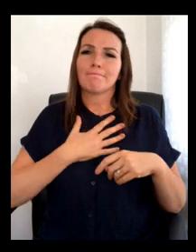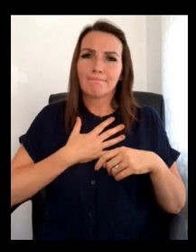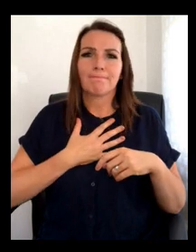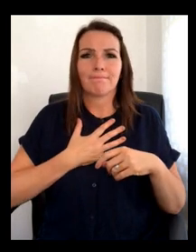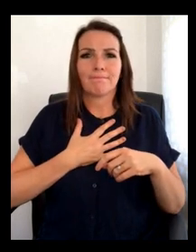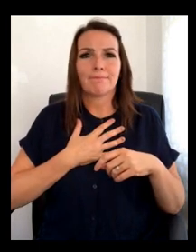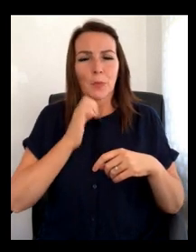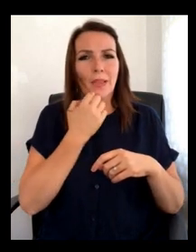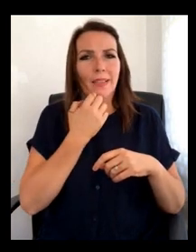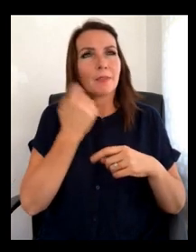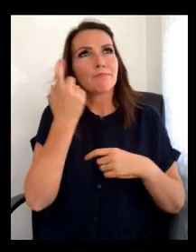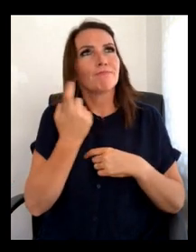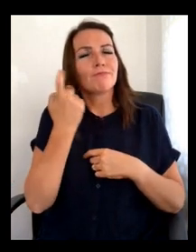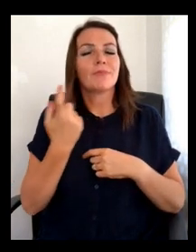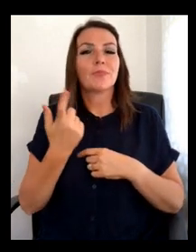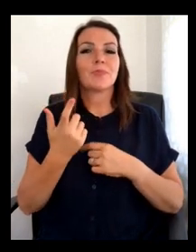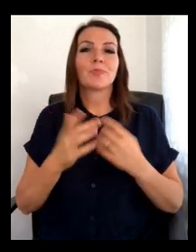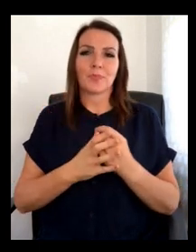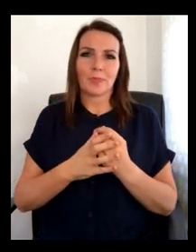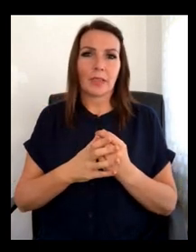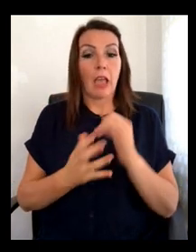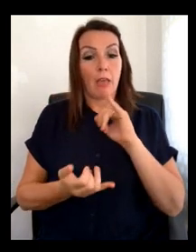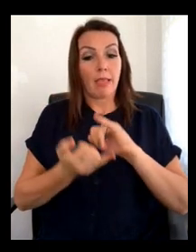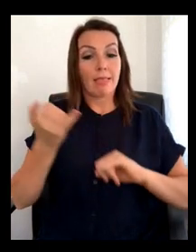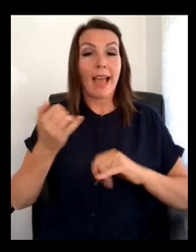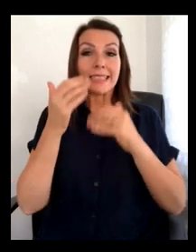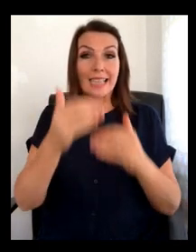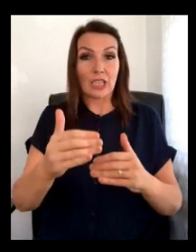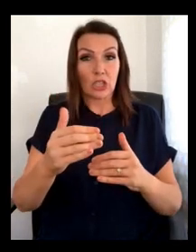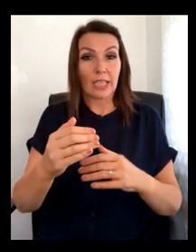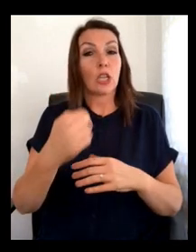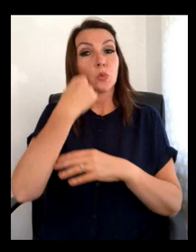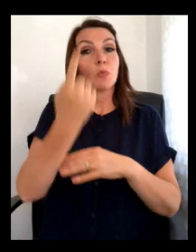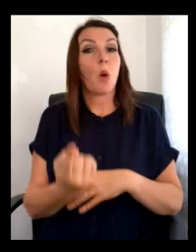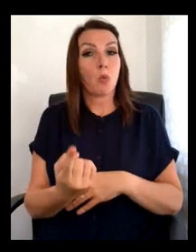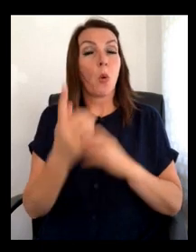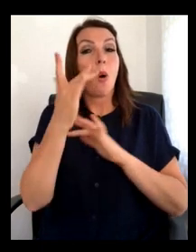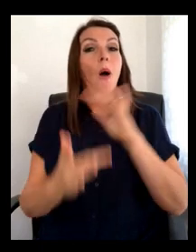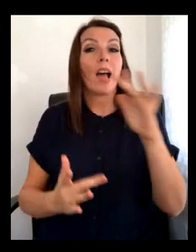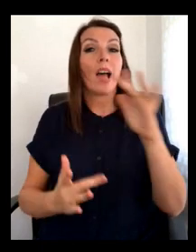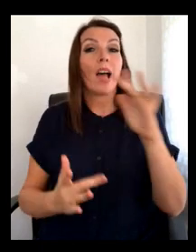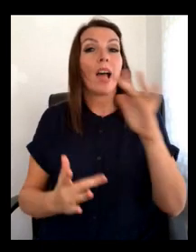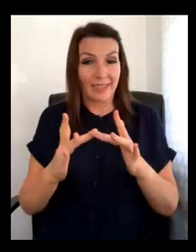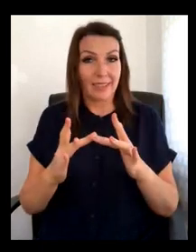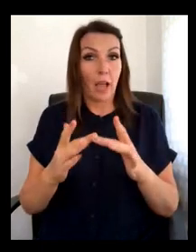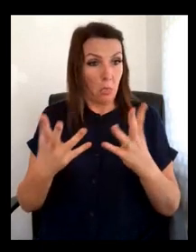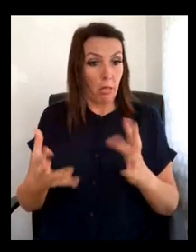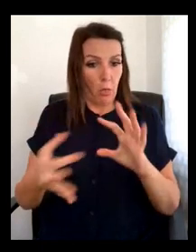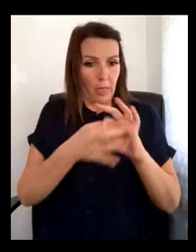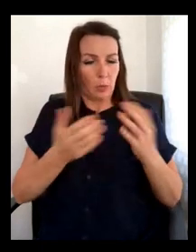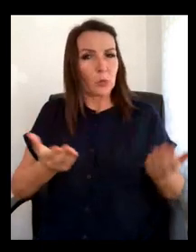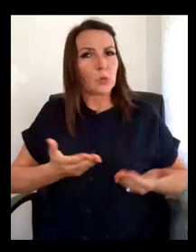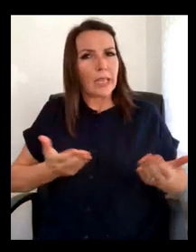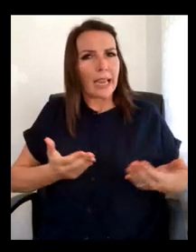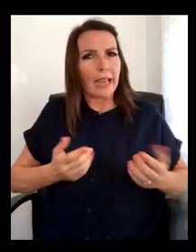session of our five conversations is tomorrow, and it's quite appropriate for a lot of the things our guests today have said, because it's about how art